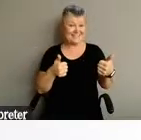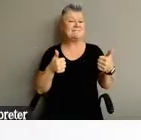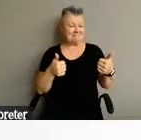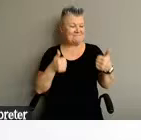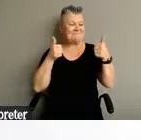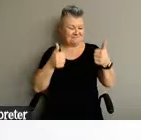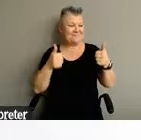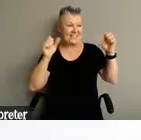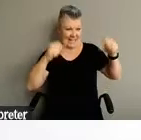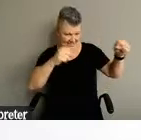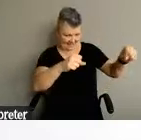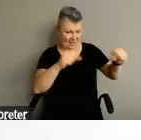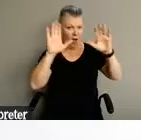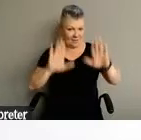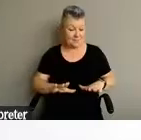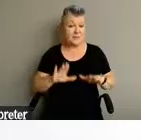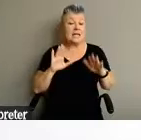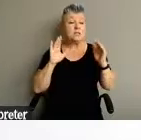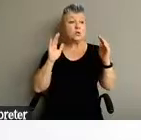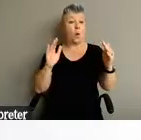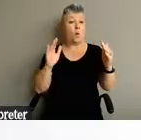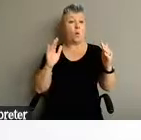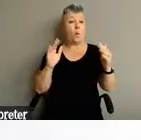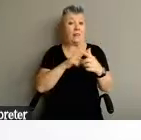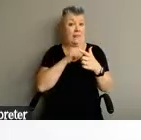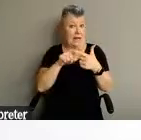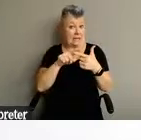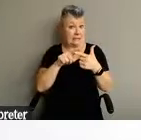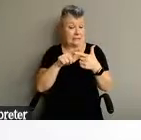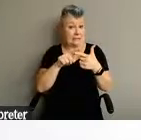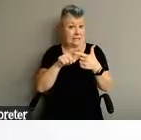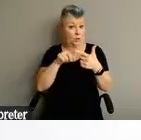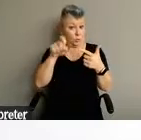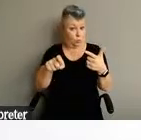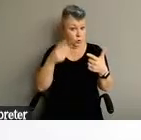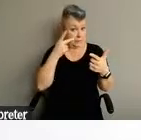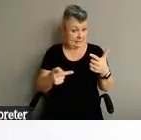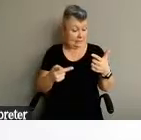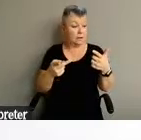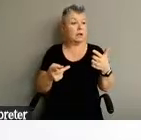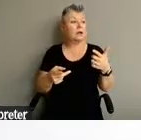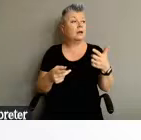Awesome. The next thing that you should have on the top